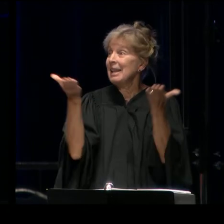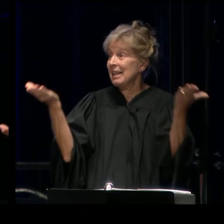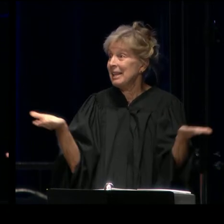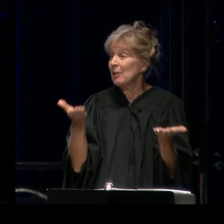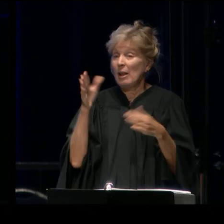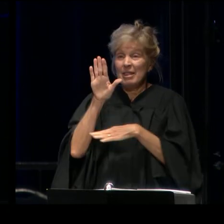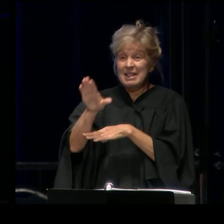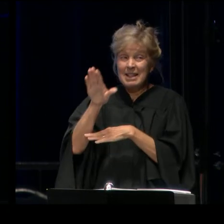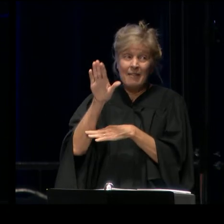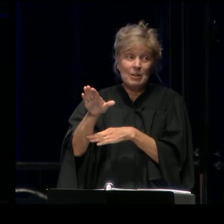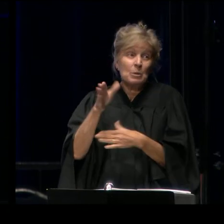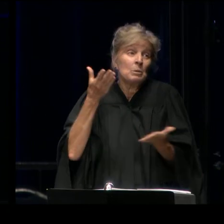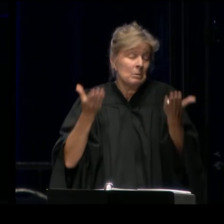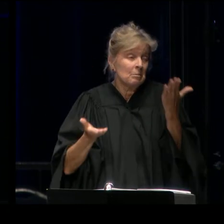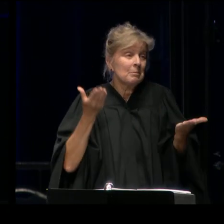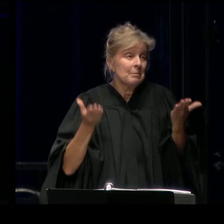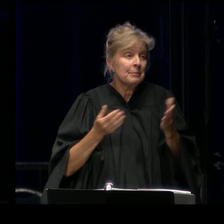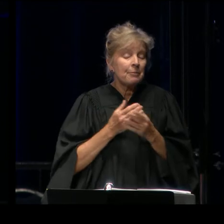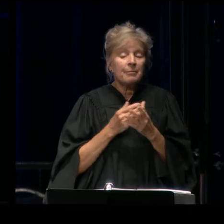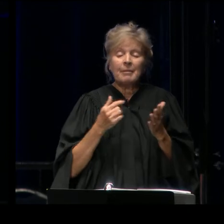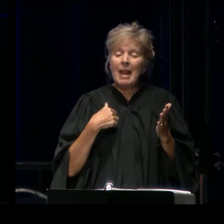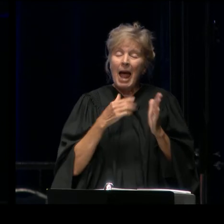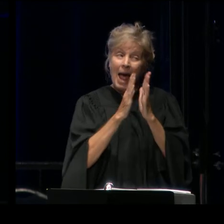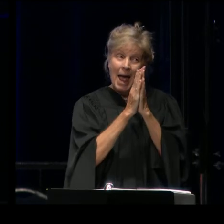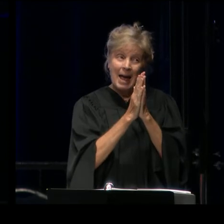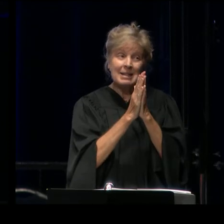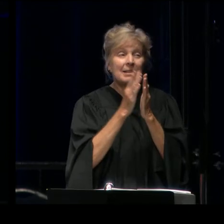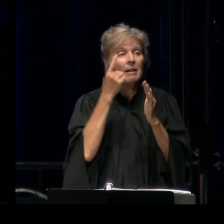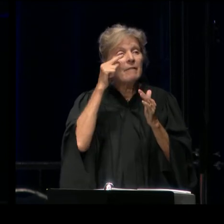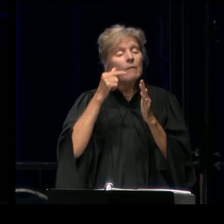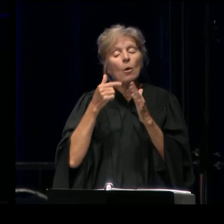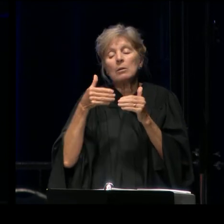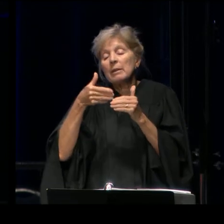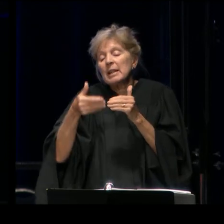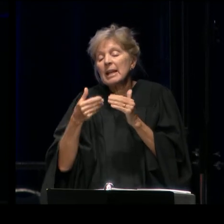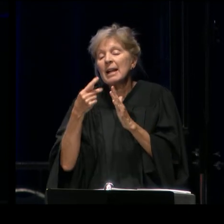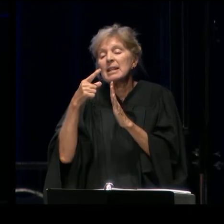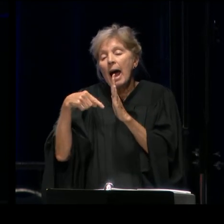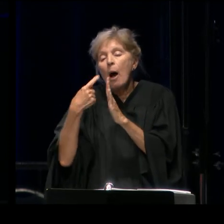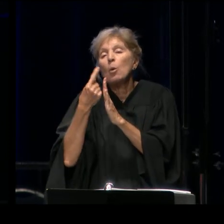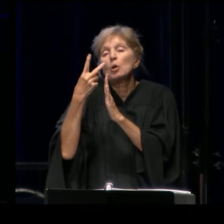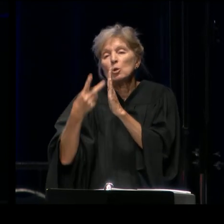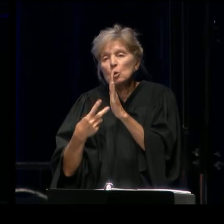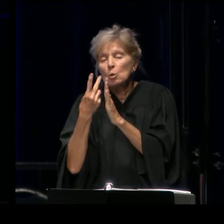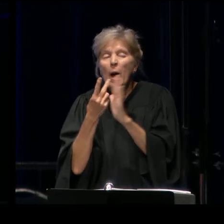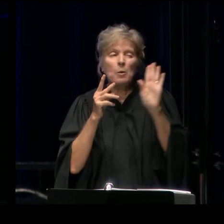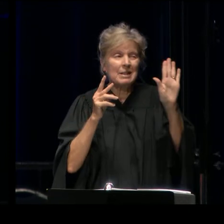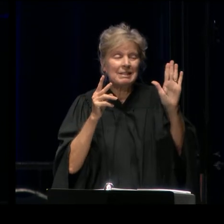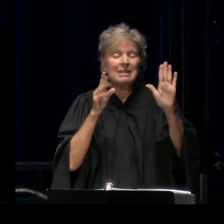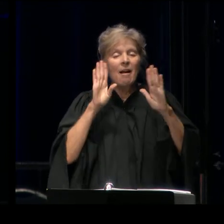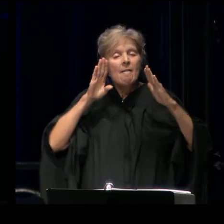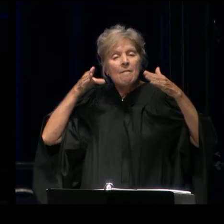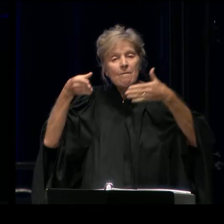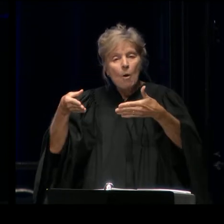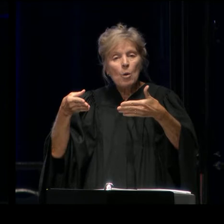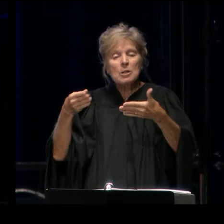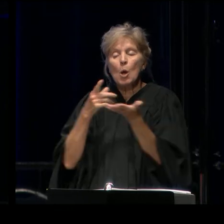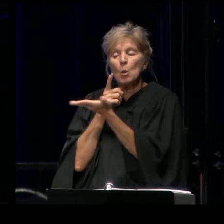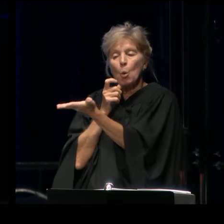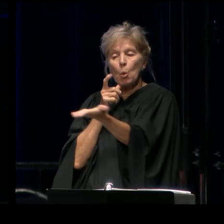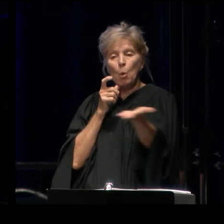this afternoon. I would ask that for the next hour or two, we focus on the people in this